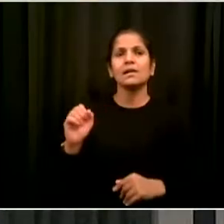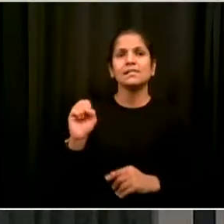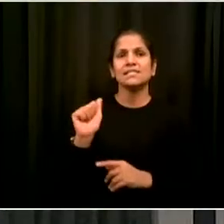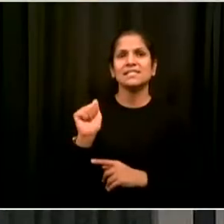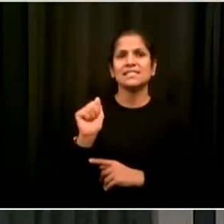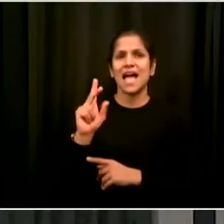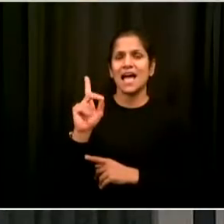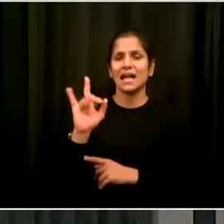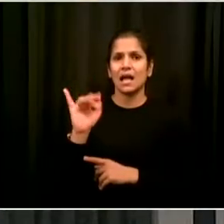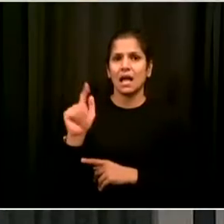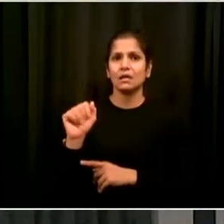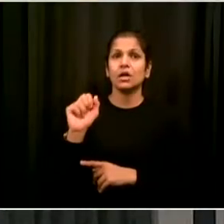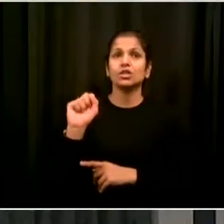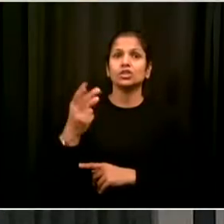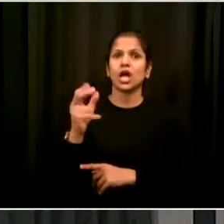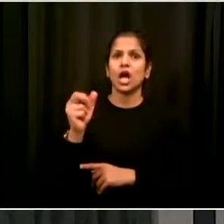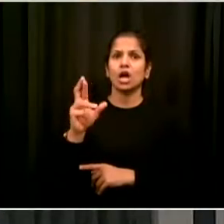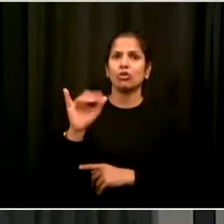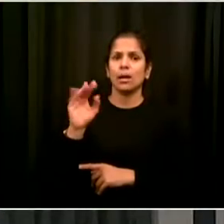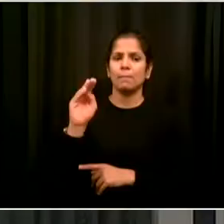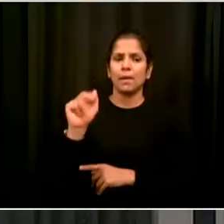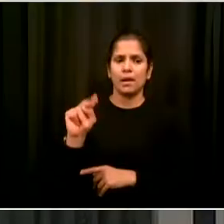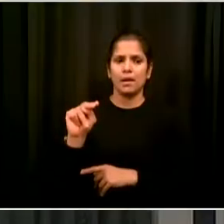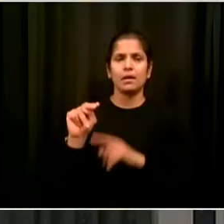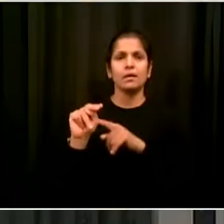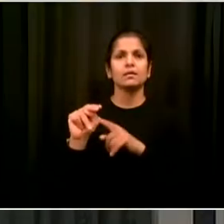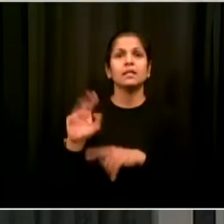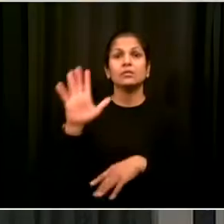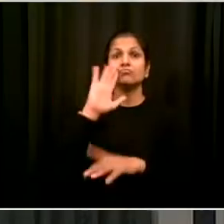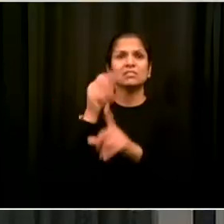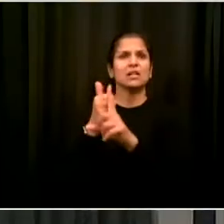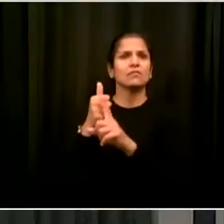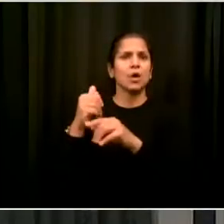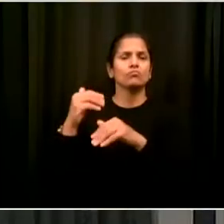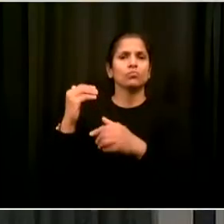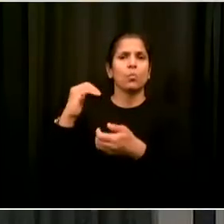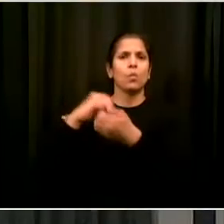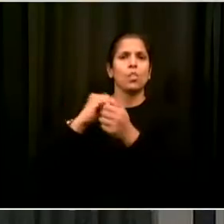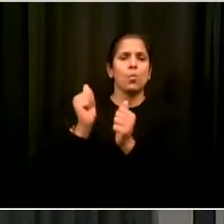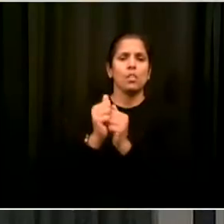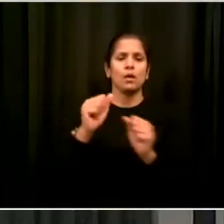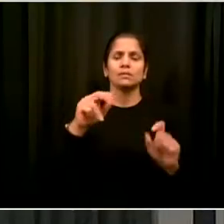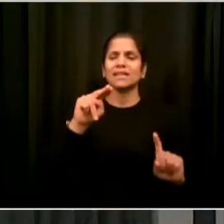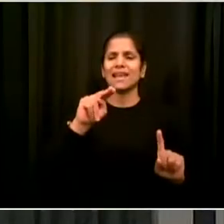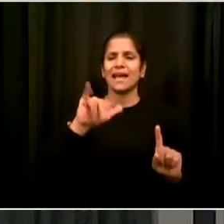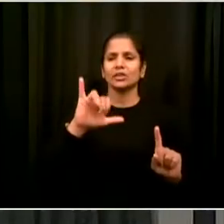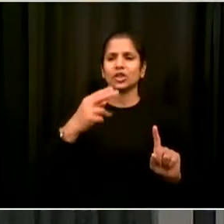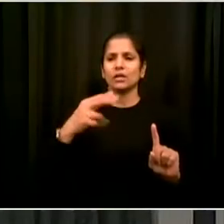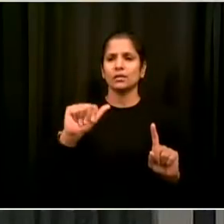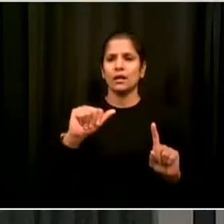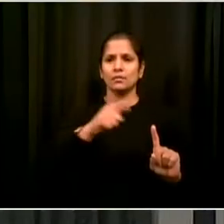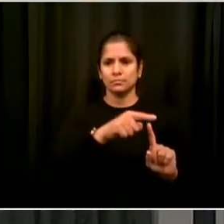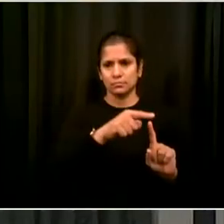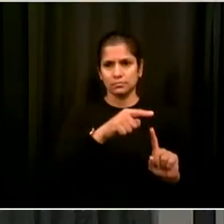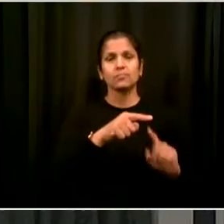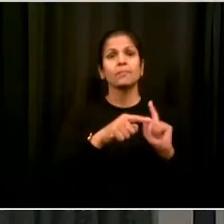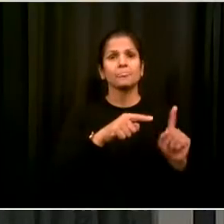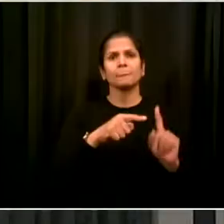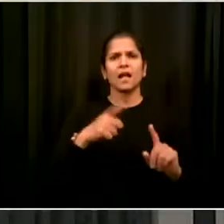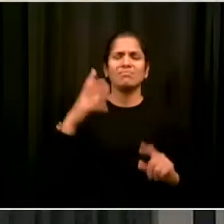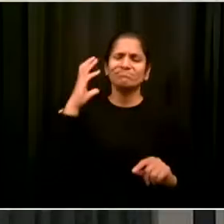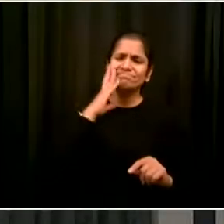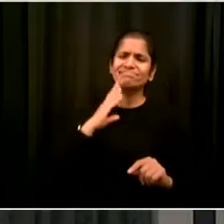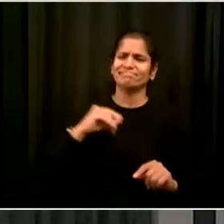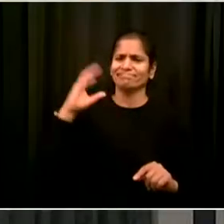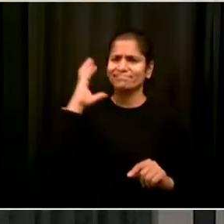NYCHA and knows it so well, and also the great work she's doing as the executive director of the task force, because this has been one of her